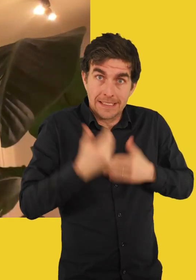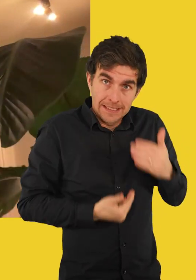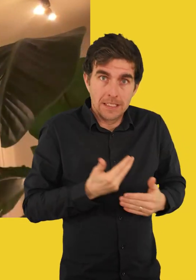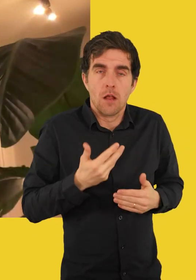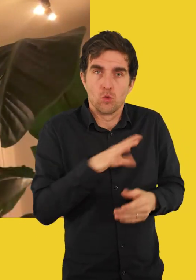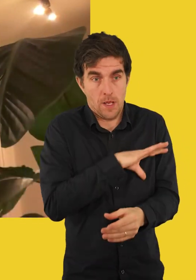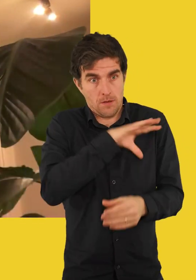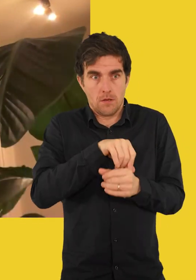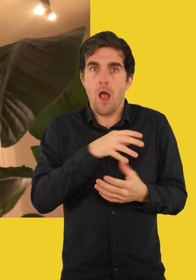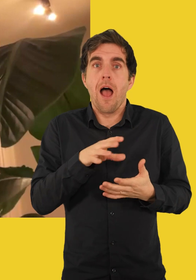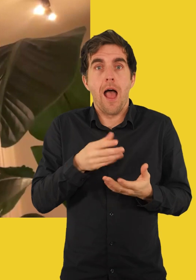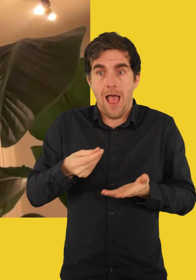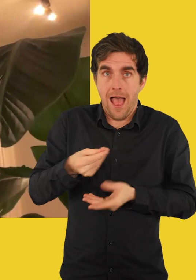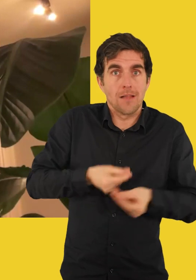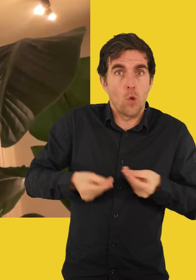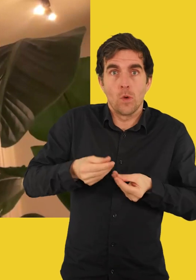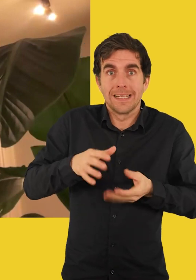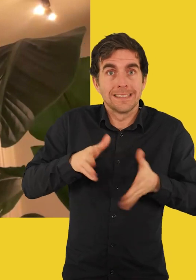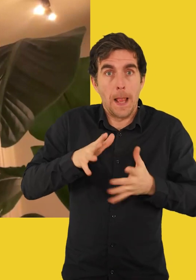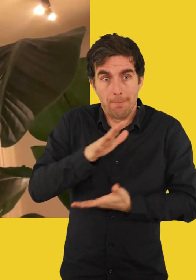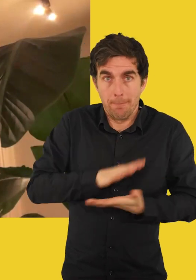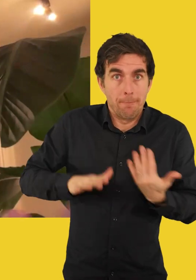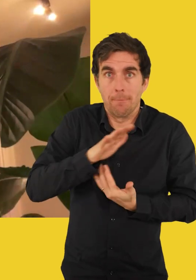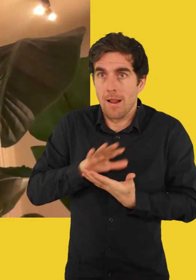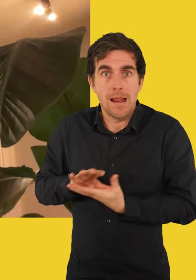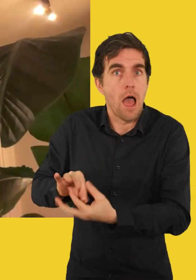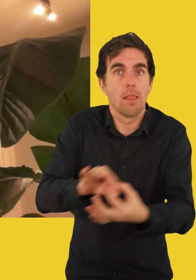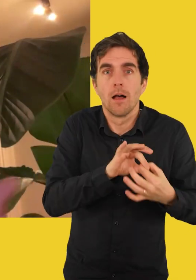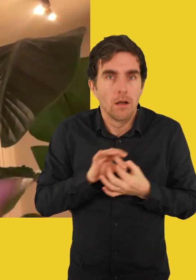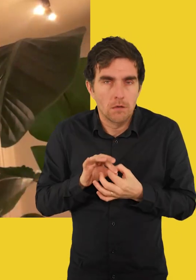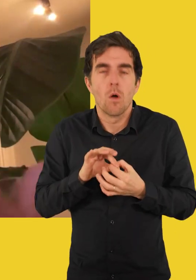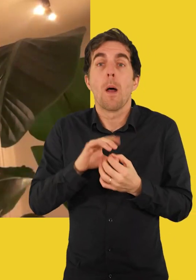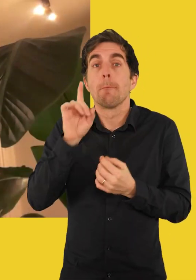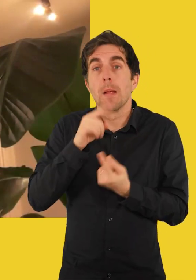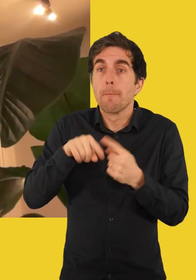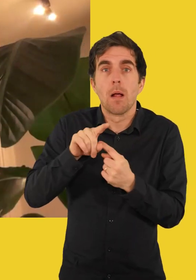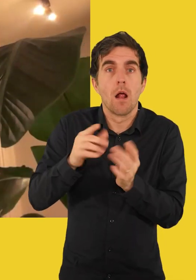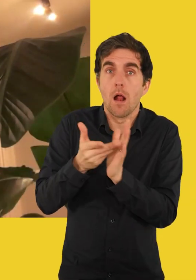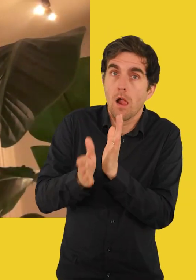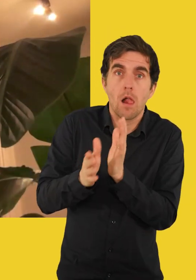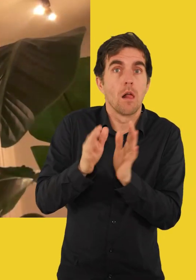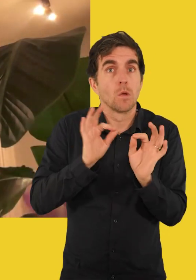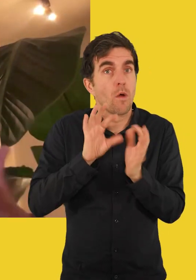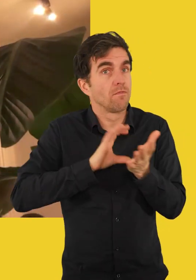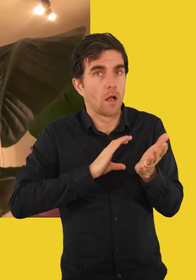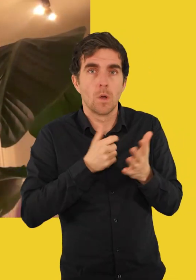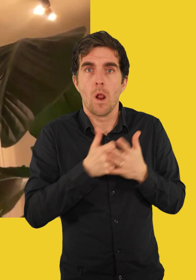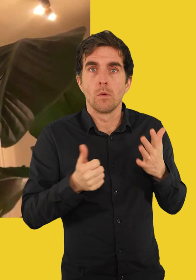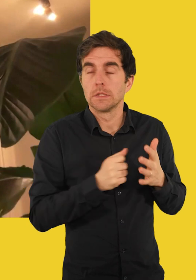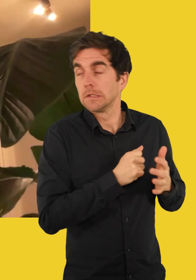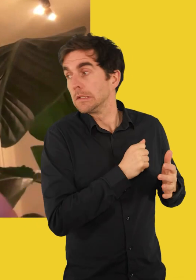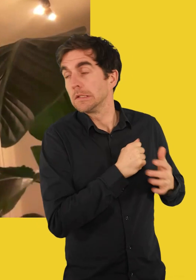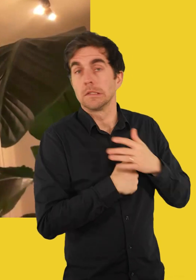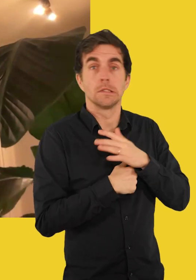of participate in that ecosystem. And also that people were lacking spaces to connect with each other without a funder looking over their shoulder, because there's